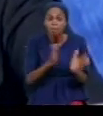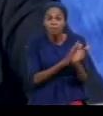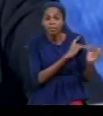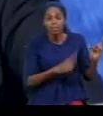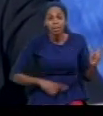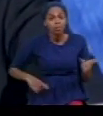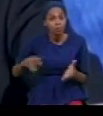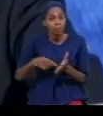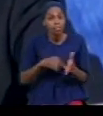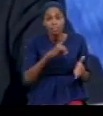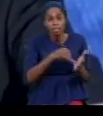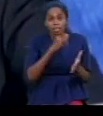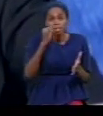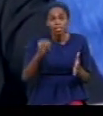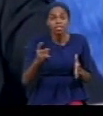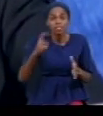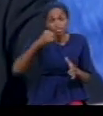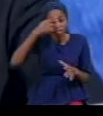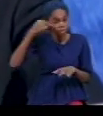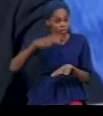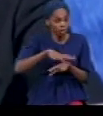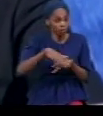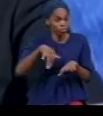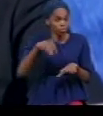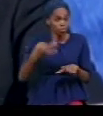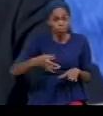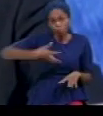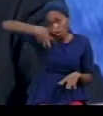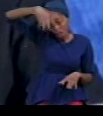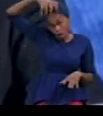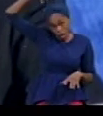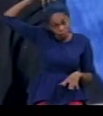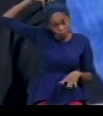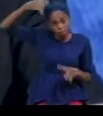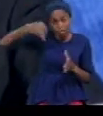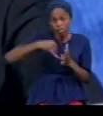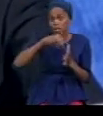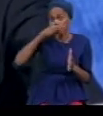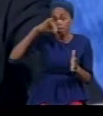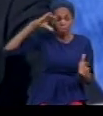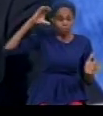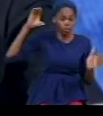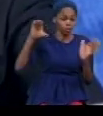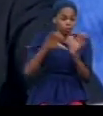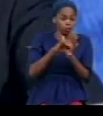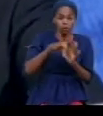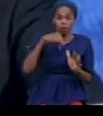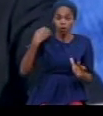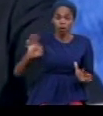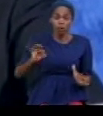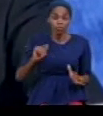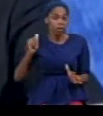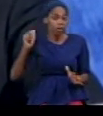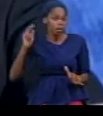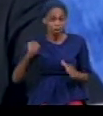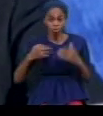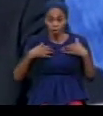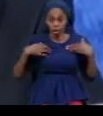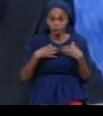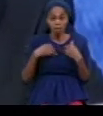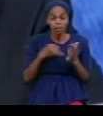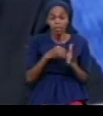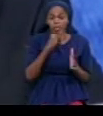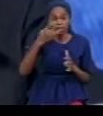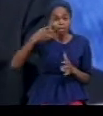Praise the Lord, is the picture of an animal. Praise the Lord, is the shadow of the